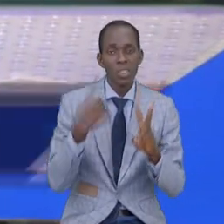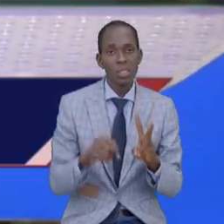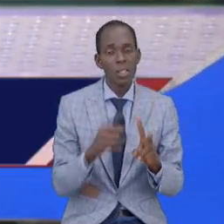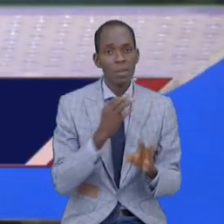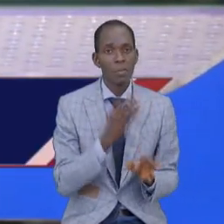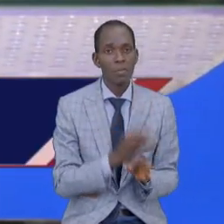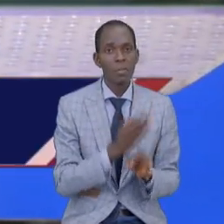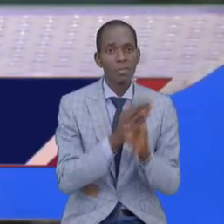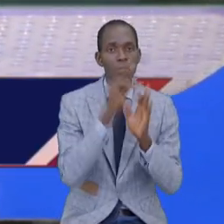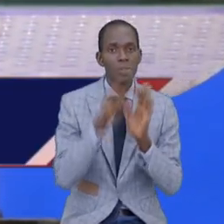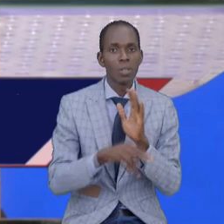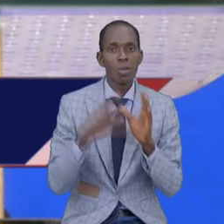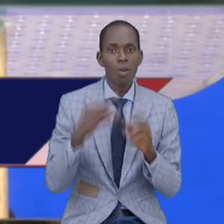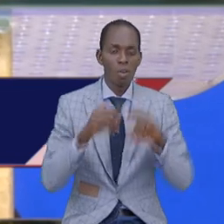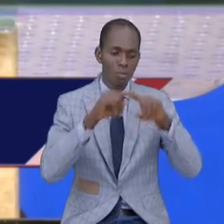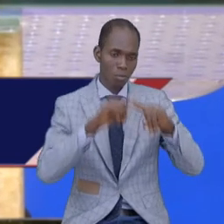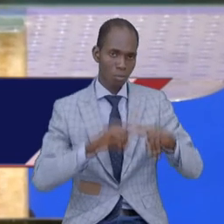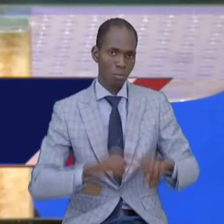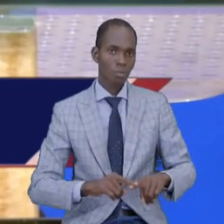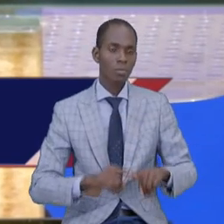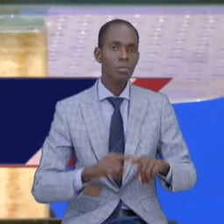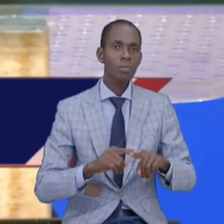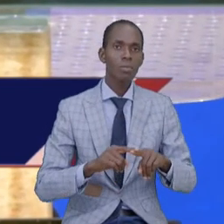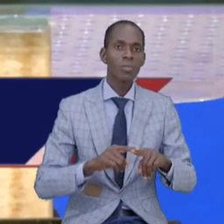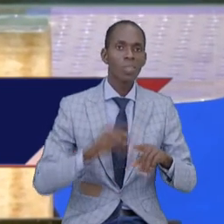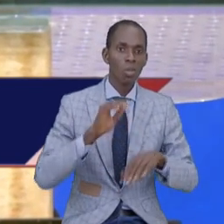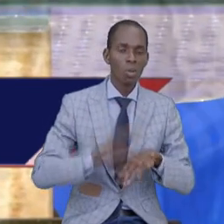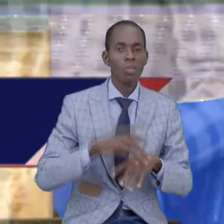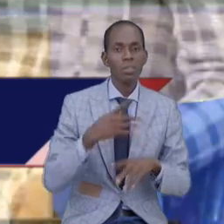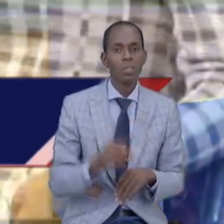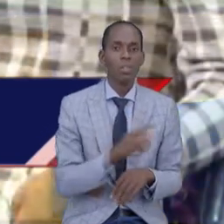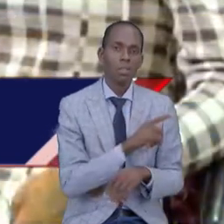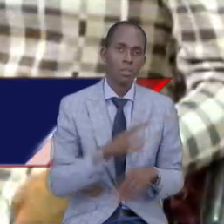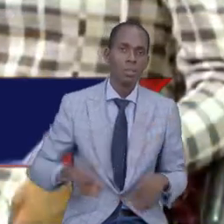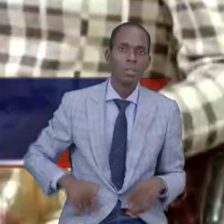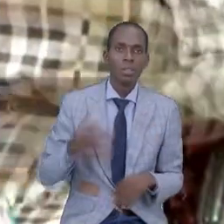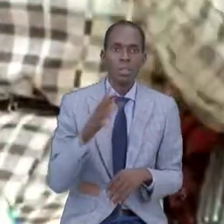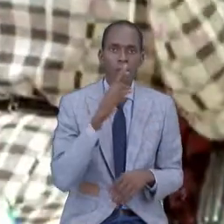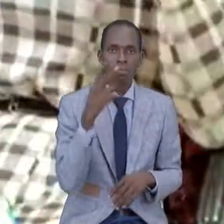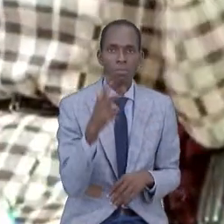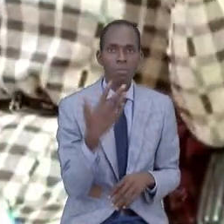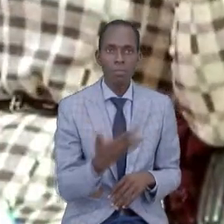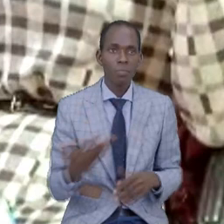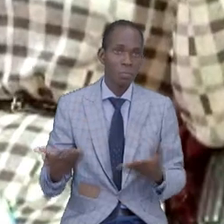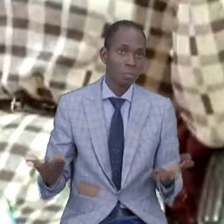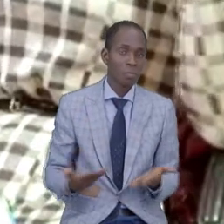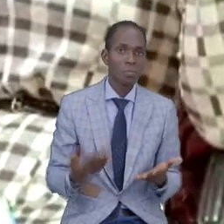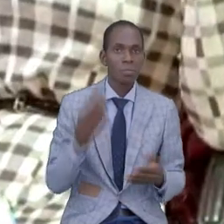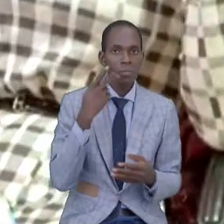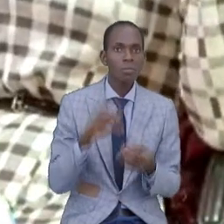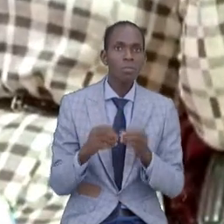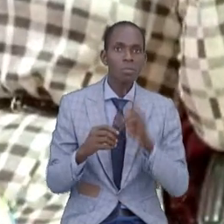faithfulness of reliance, relying on the Lord. There are 3 things here. Number 1, the